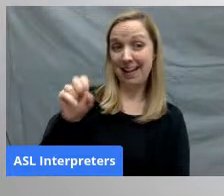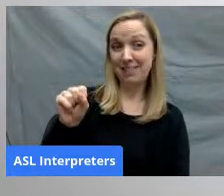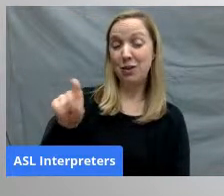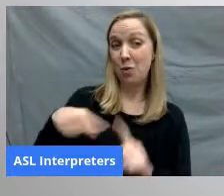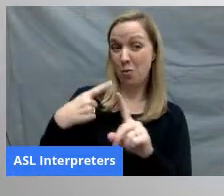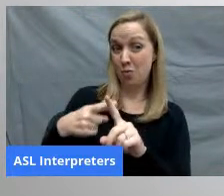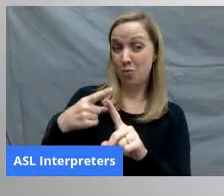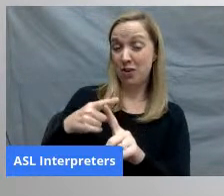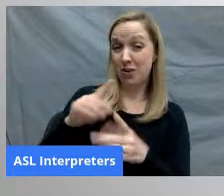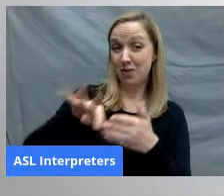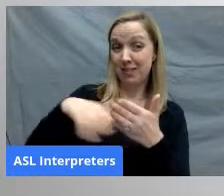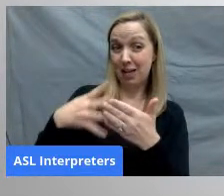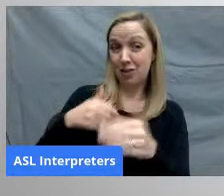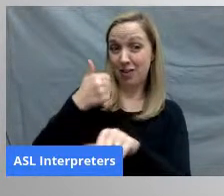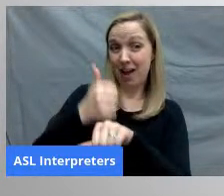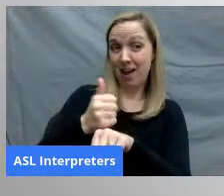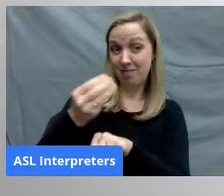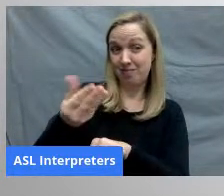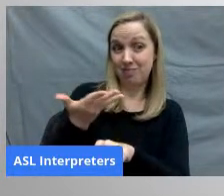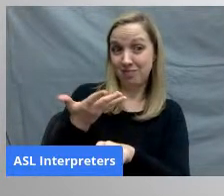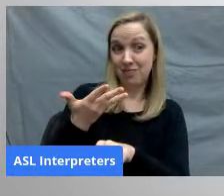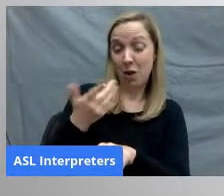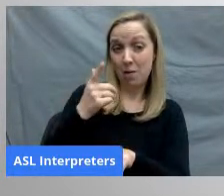learning. Yes, ma'am.